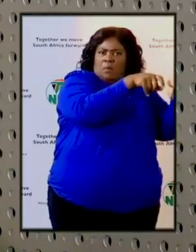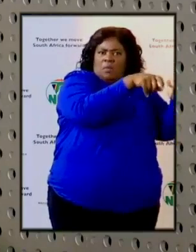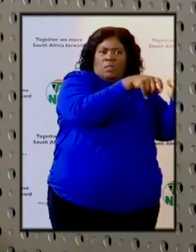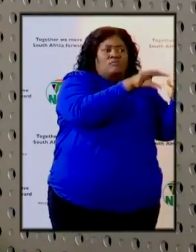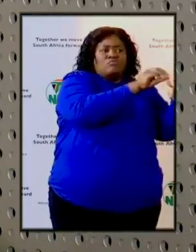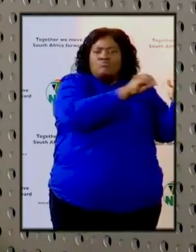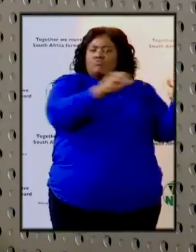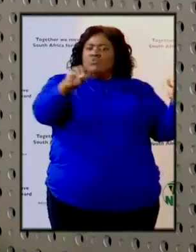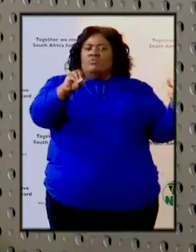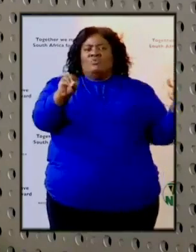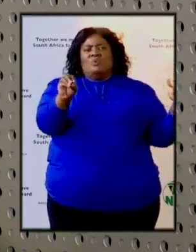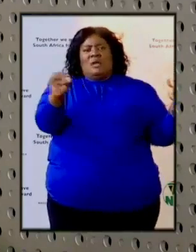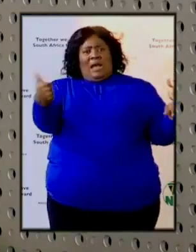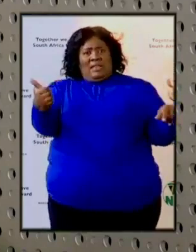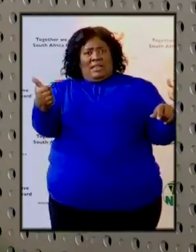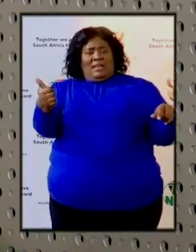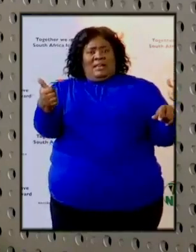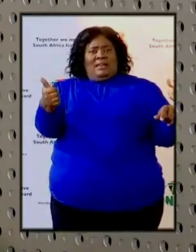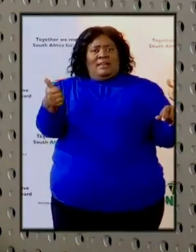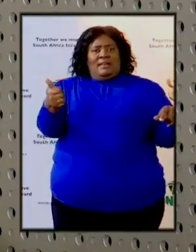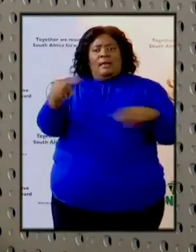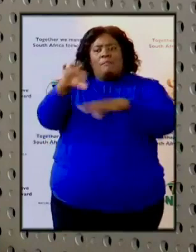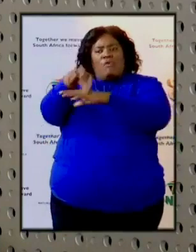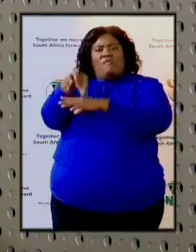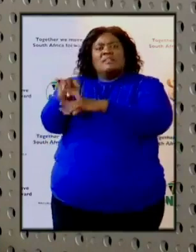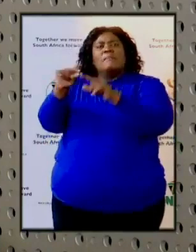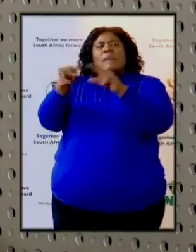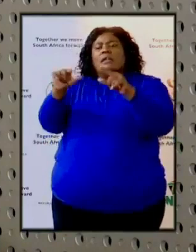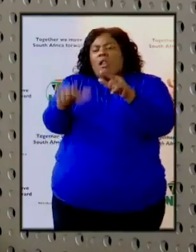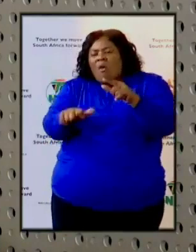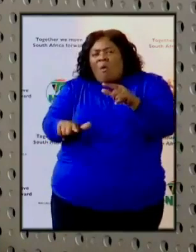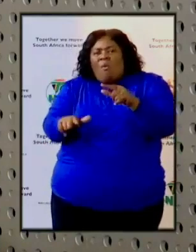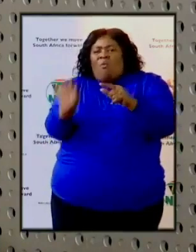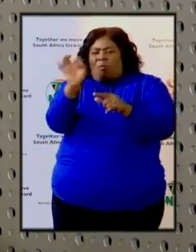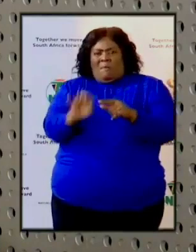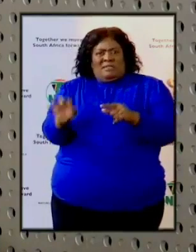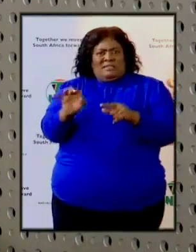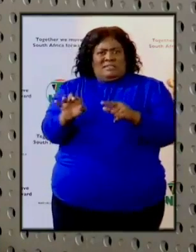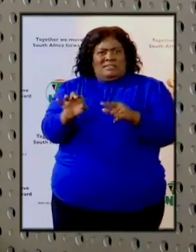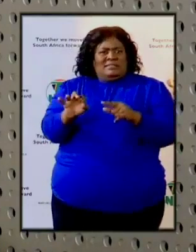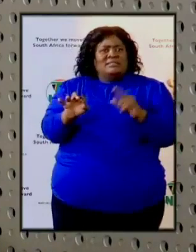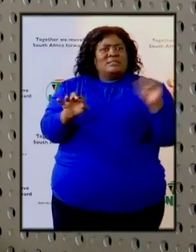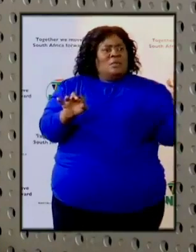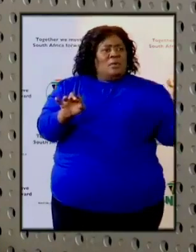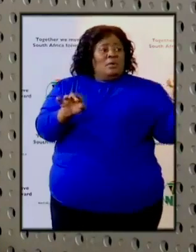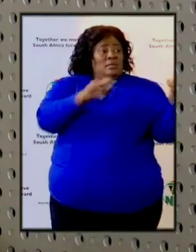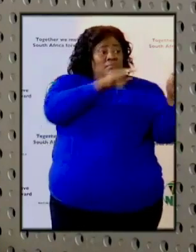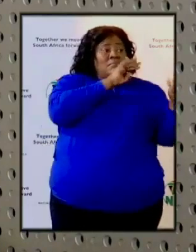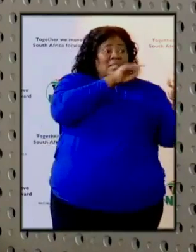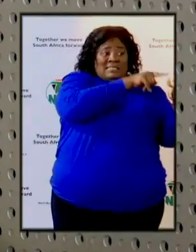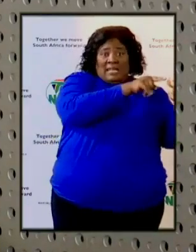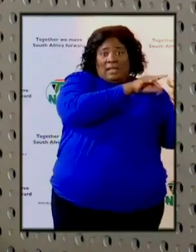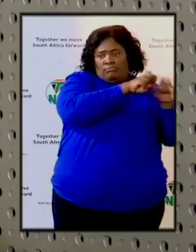infection and then increase the infection in those provinces. So movement between provinces is still